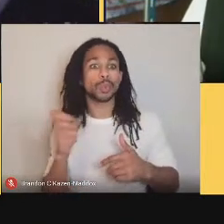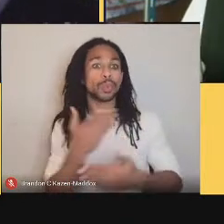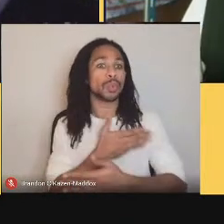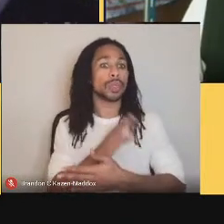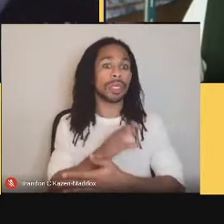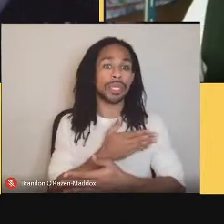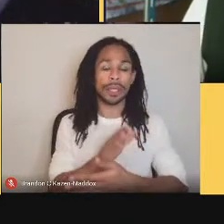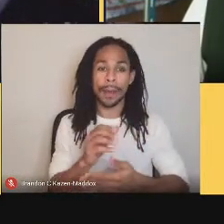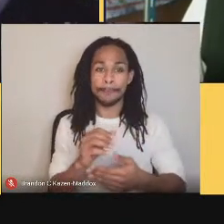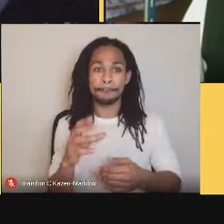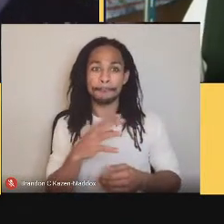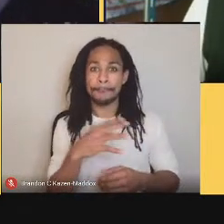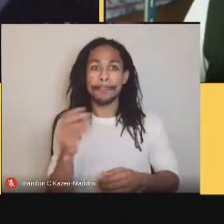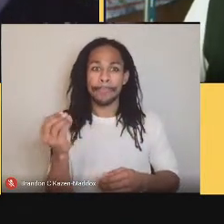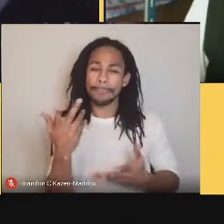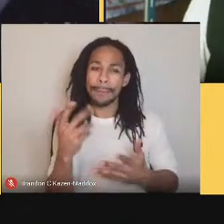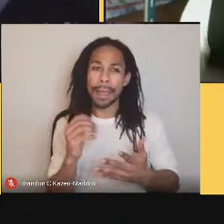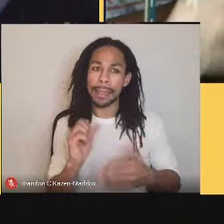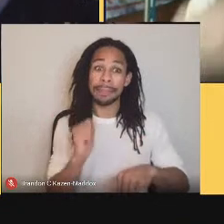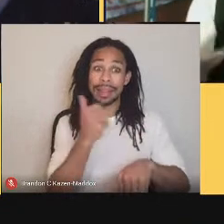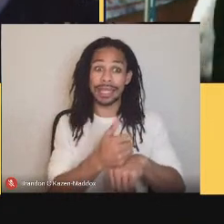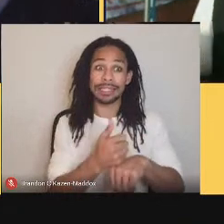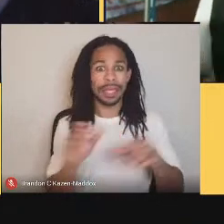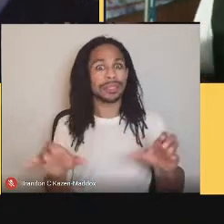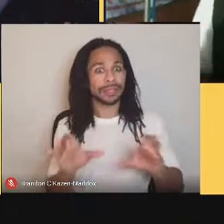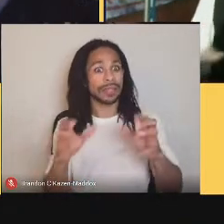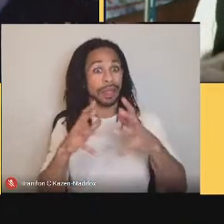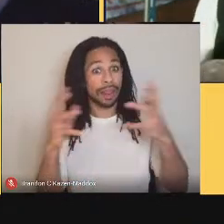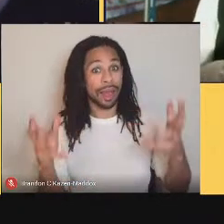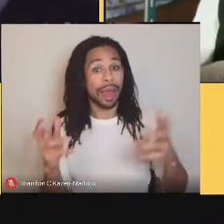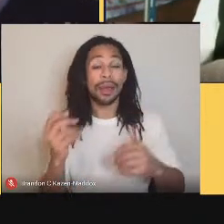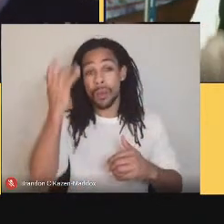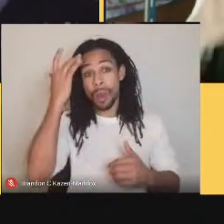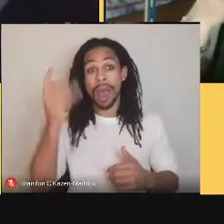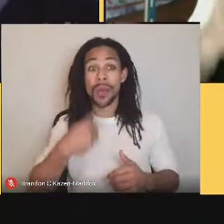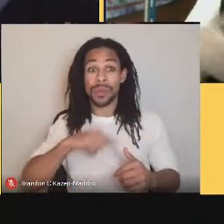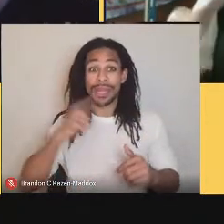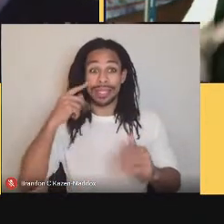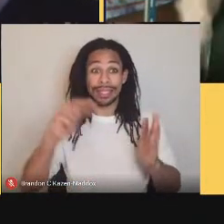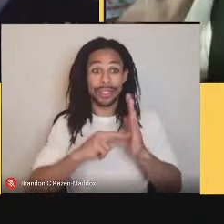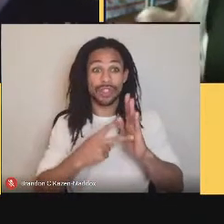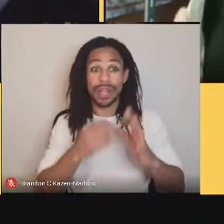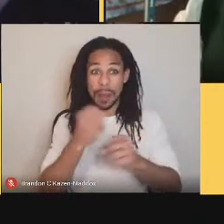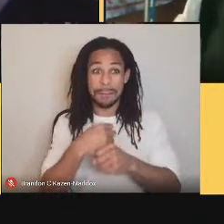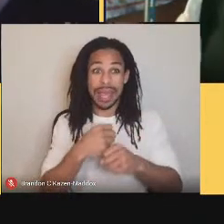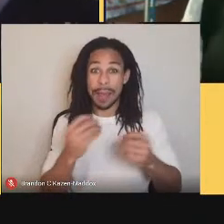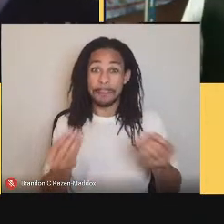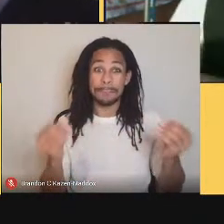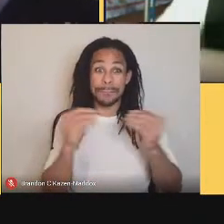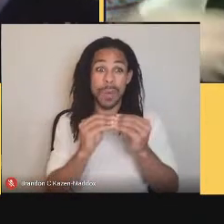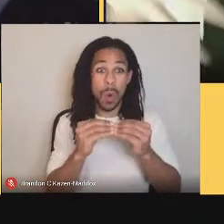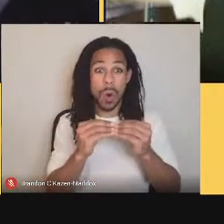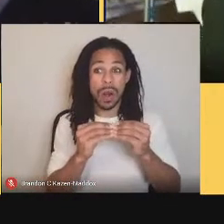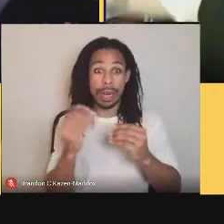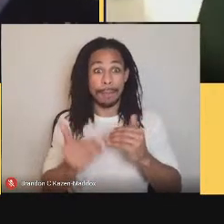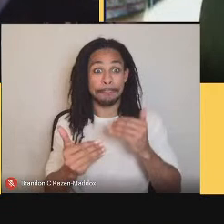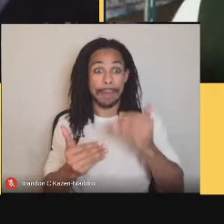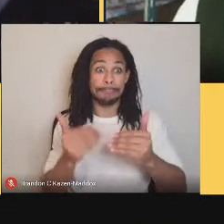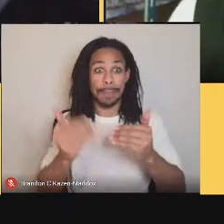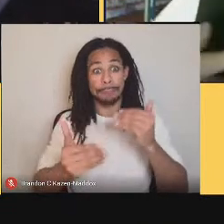And you know, placement does a lot with it, because we intentionally made it a little bit more staccato as opposed to really